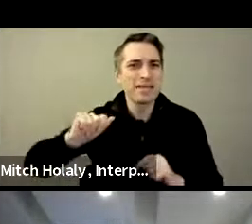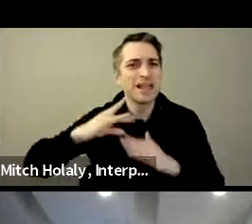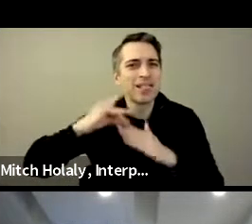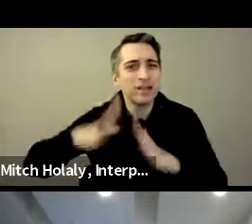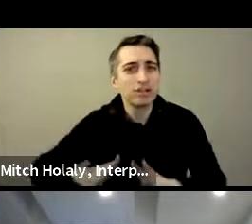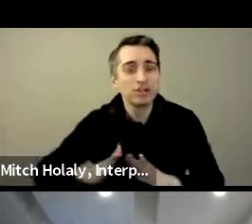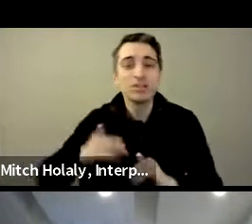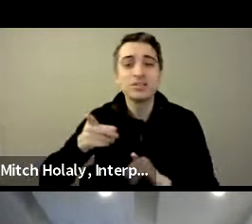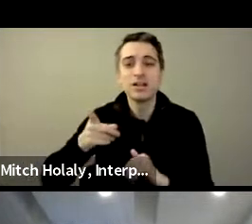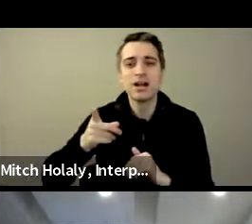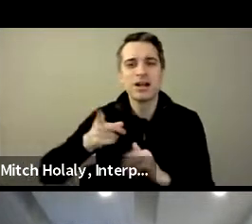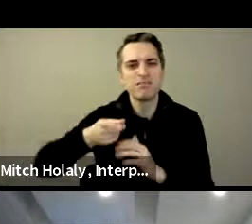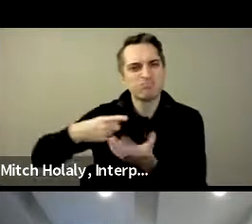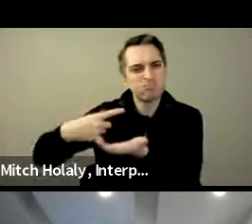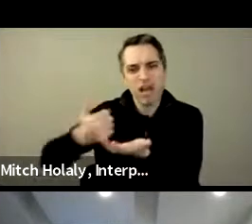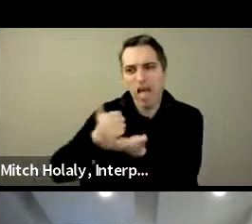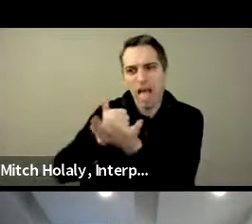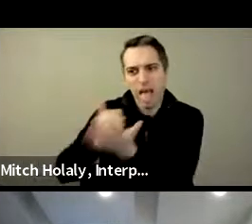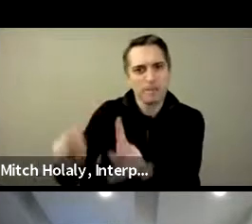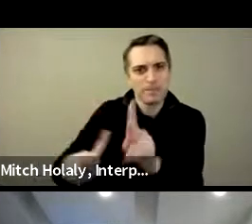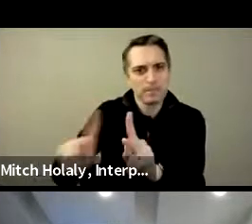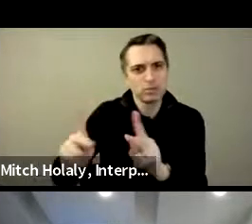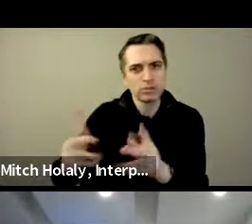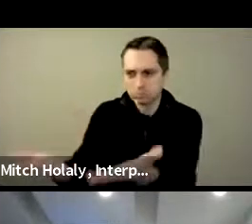constituents to talk about their issues and concerns.